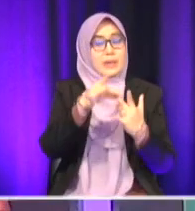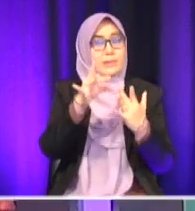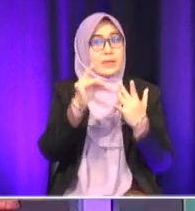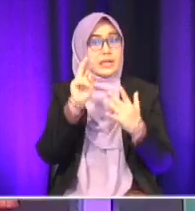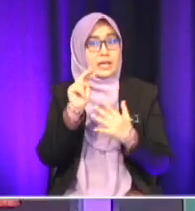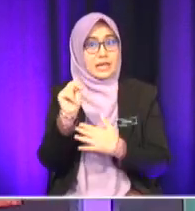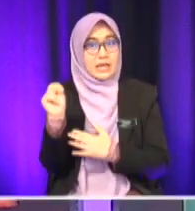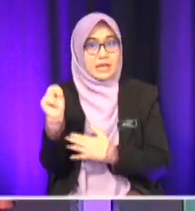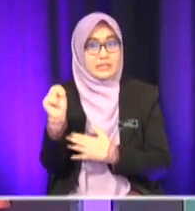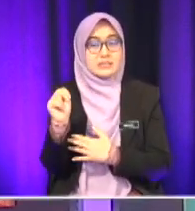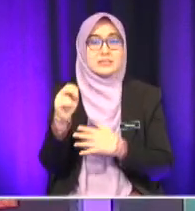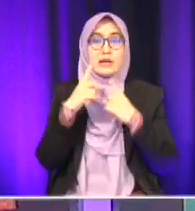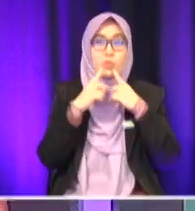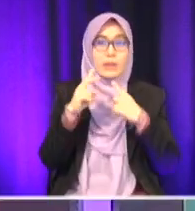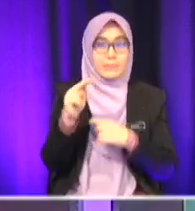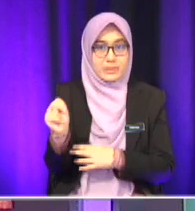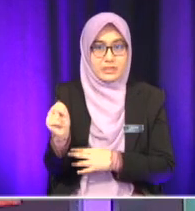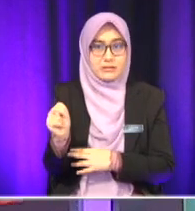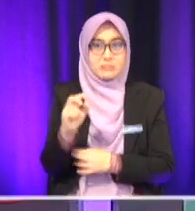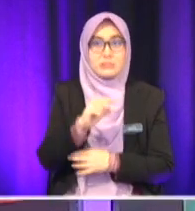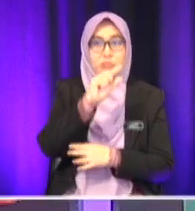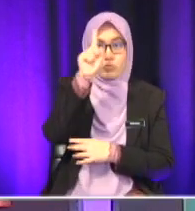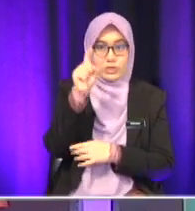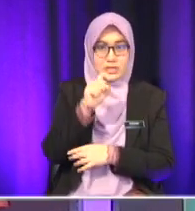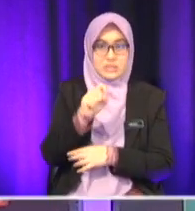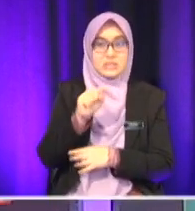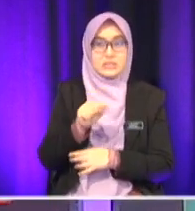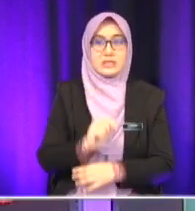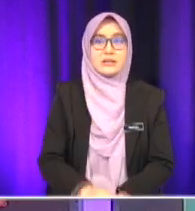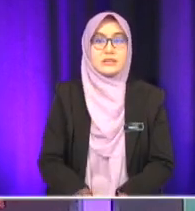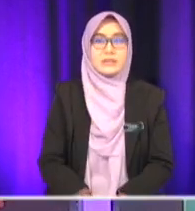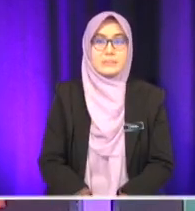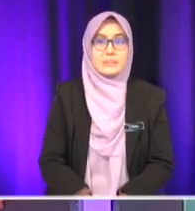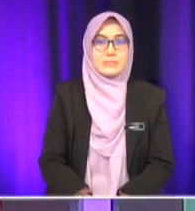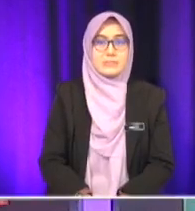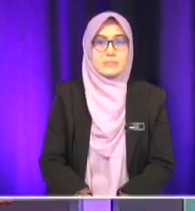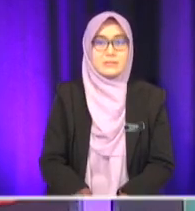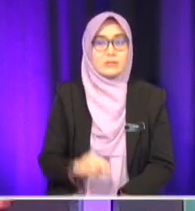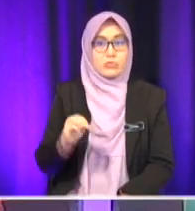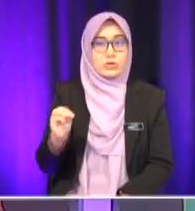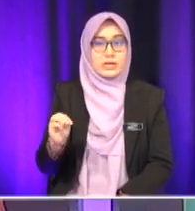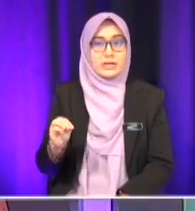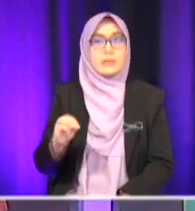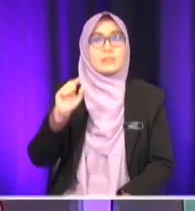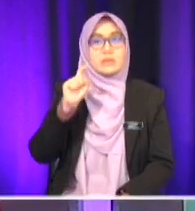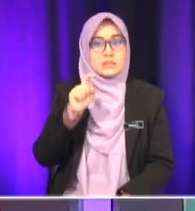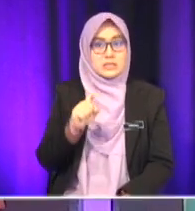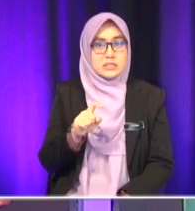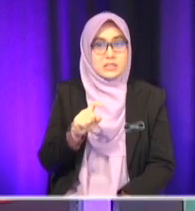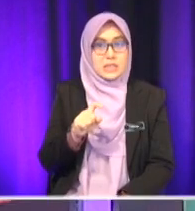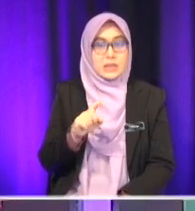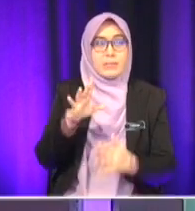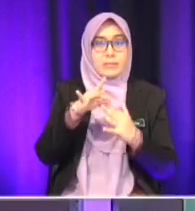where pupils are given stimulus and they have to answer 8 questions. Okay, so